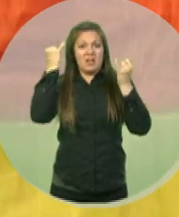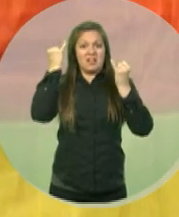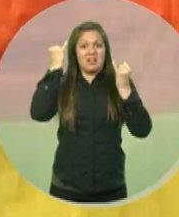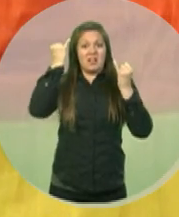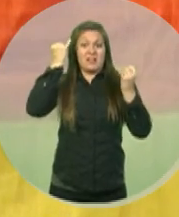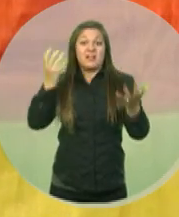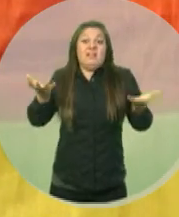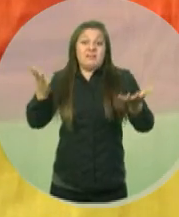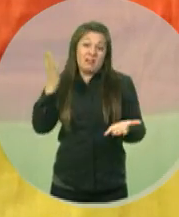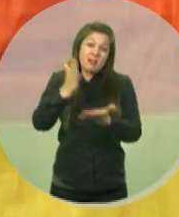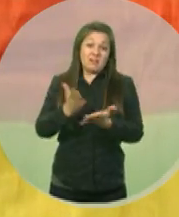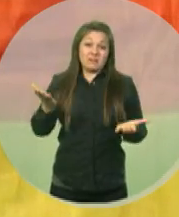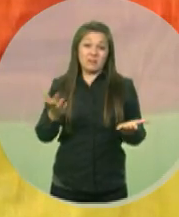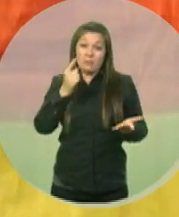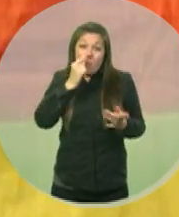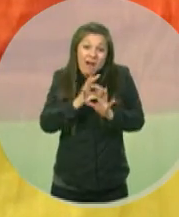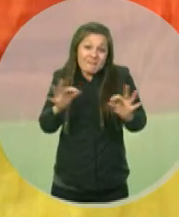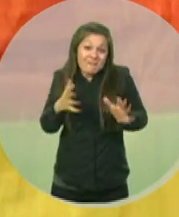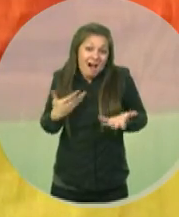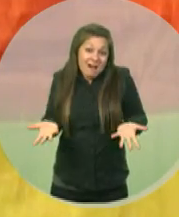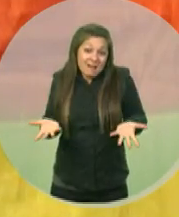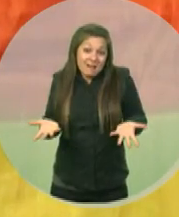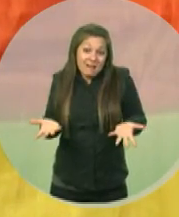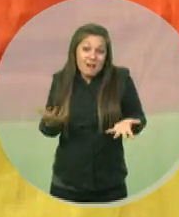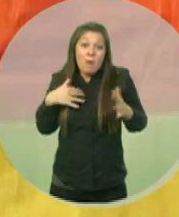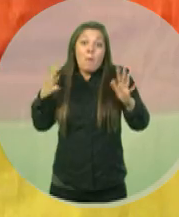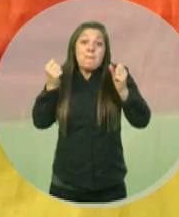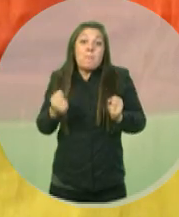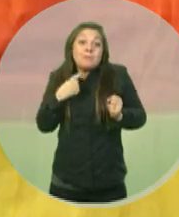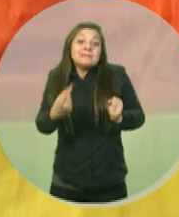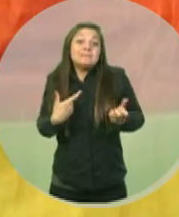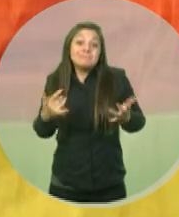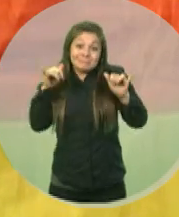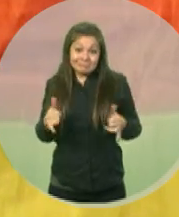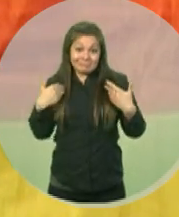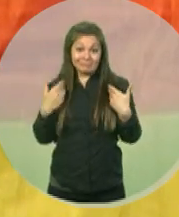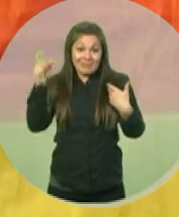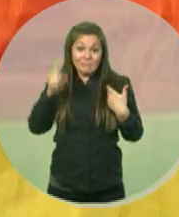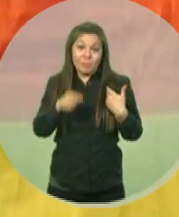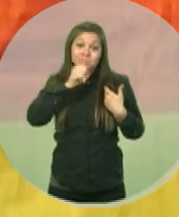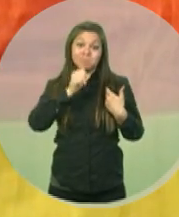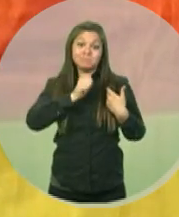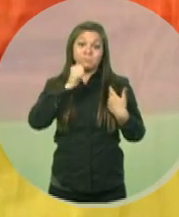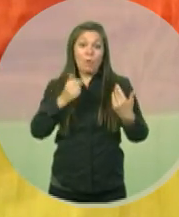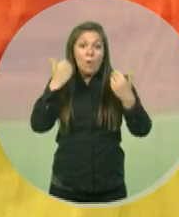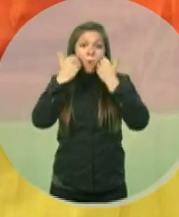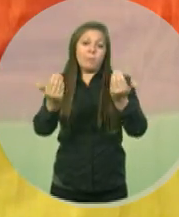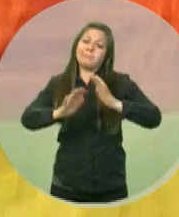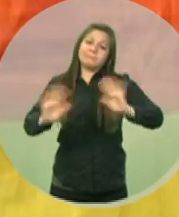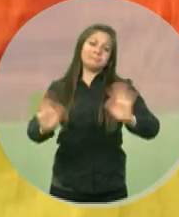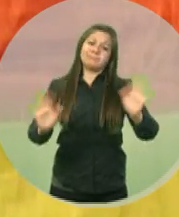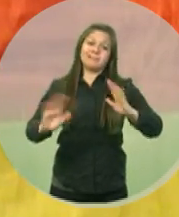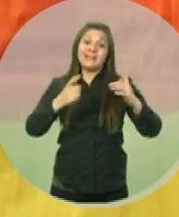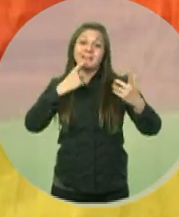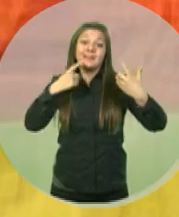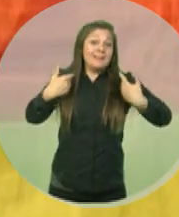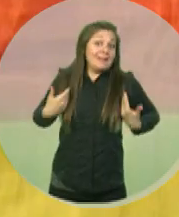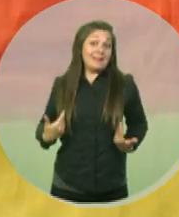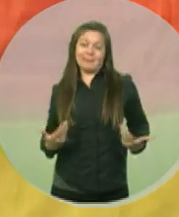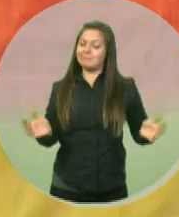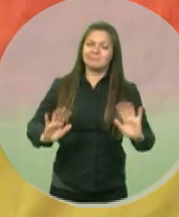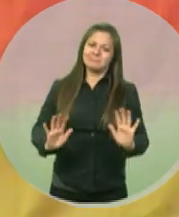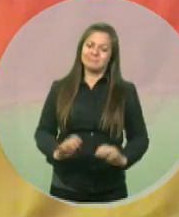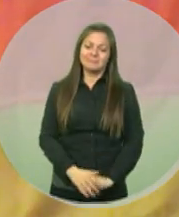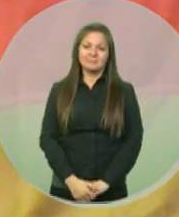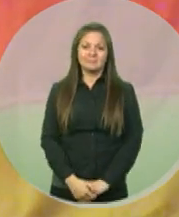are set in their ways, and there's nothing you can do to change that. All I can say is you have to be strong. You cannot be ashamed of who you